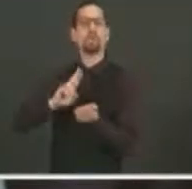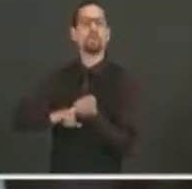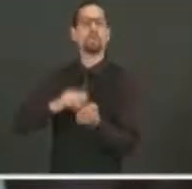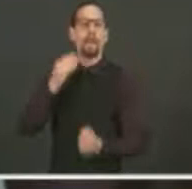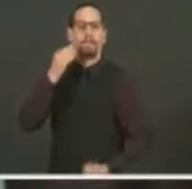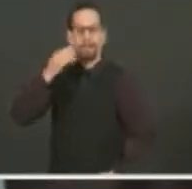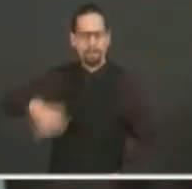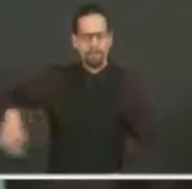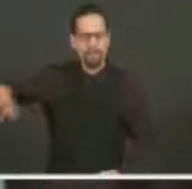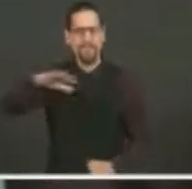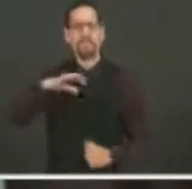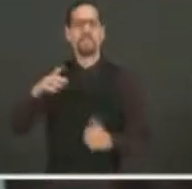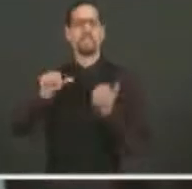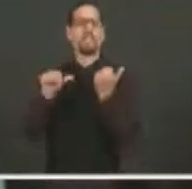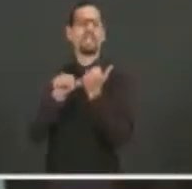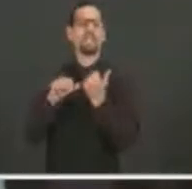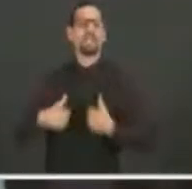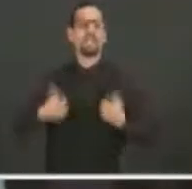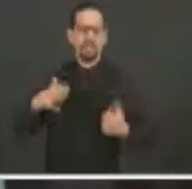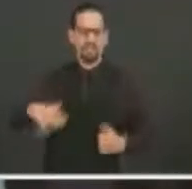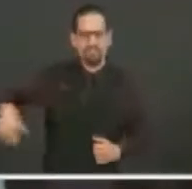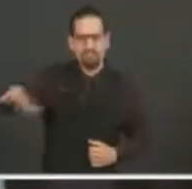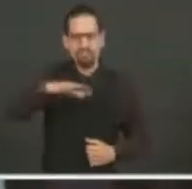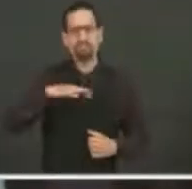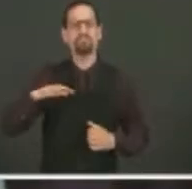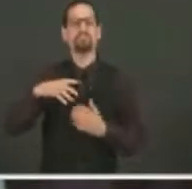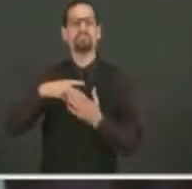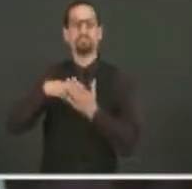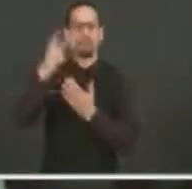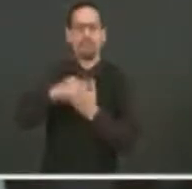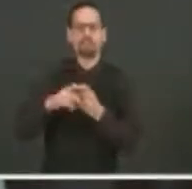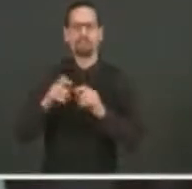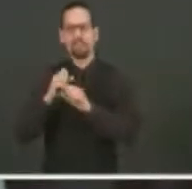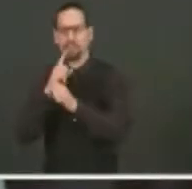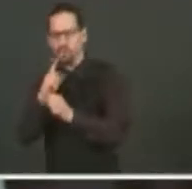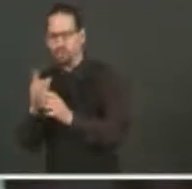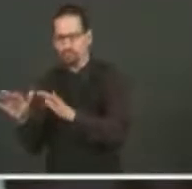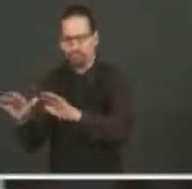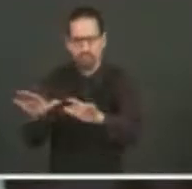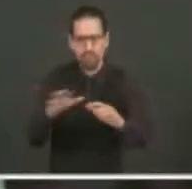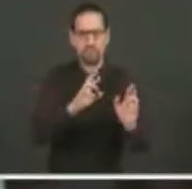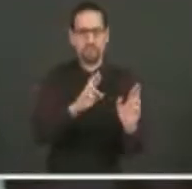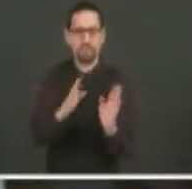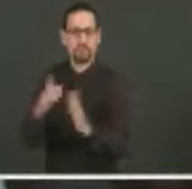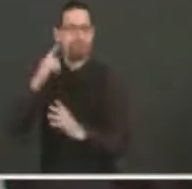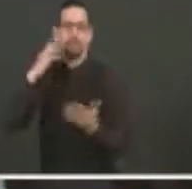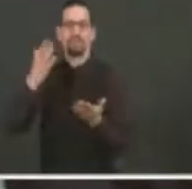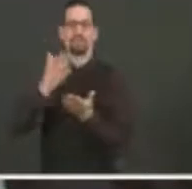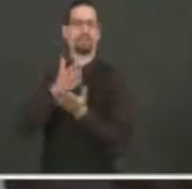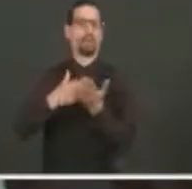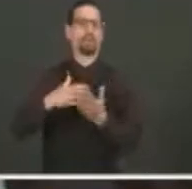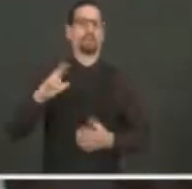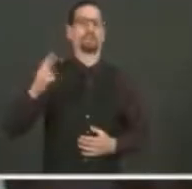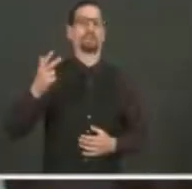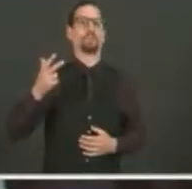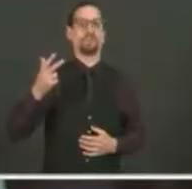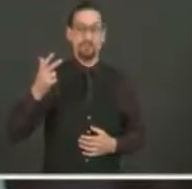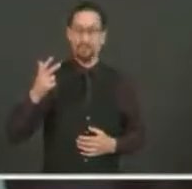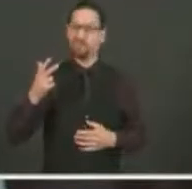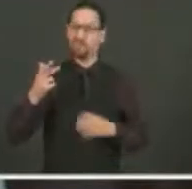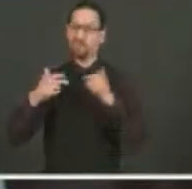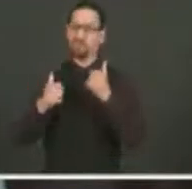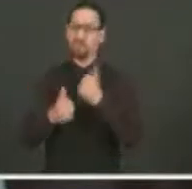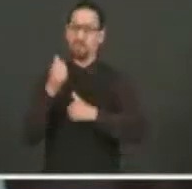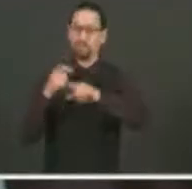visitation with limits in phase 3. So to those of you who've been hanging on for all these months without visiting a loved one